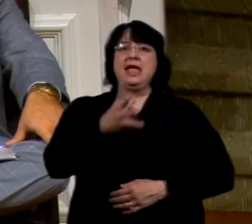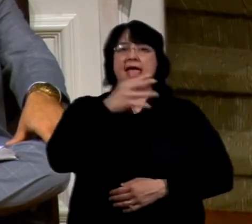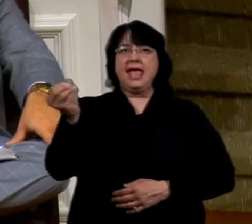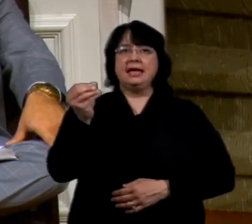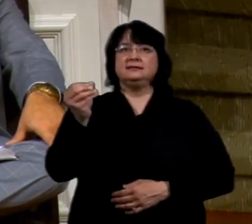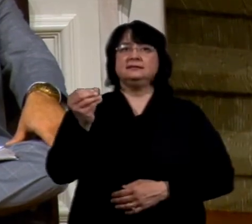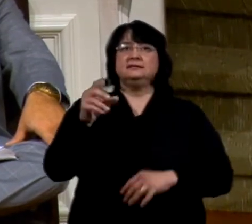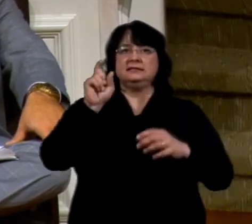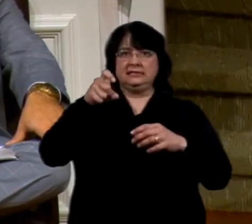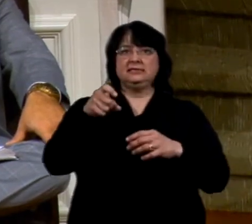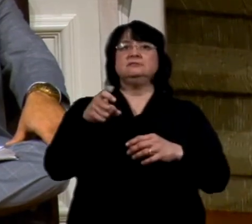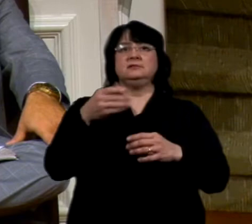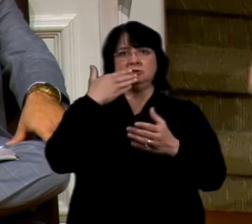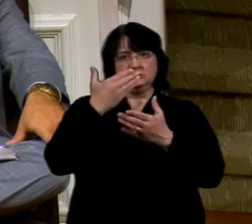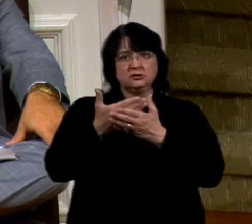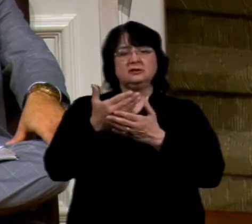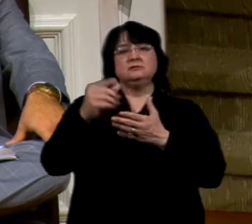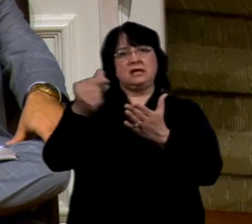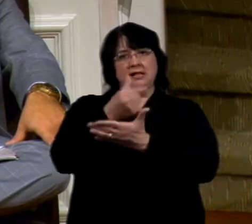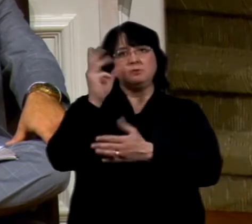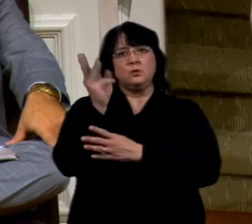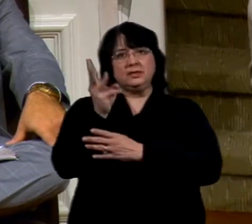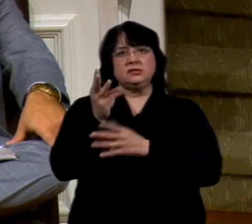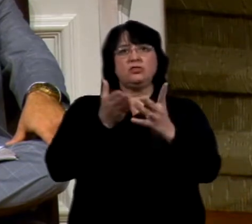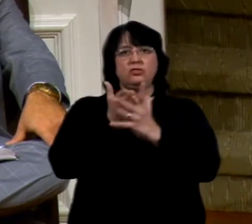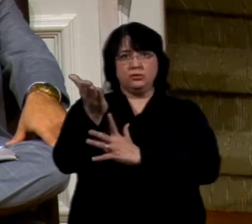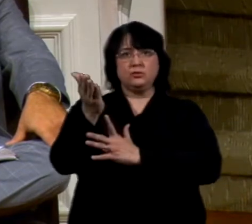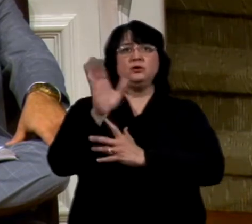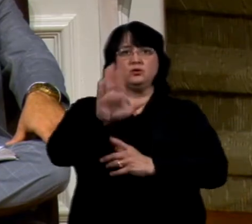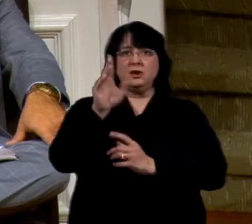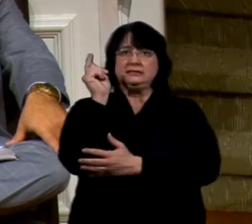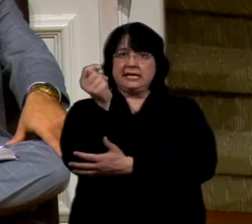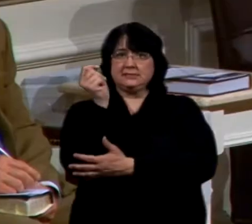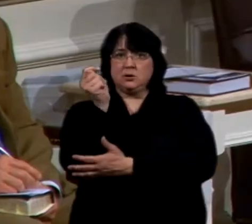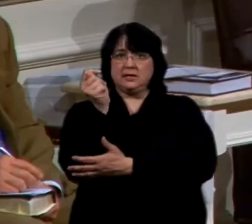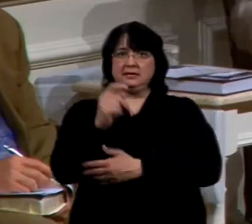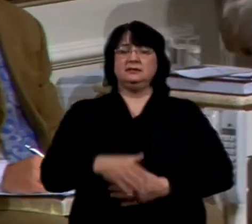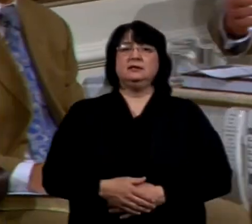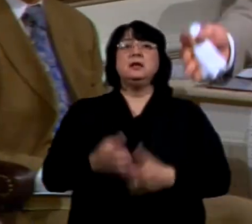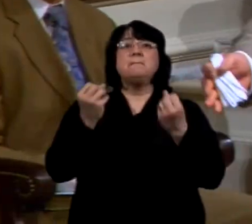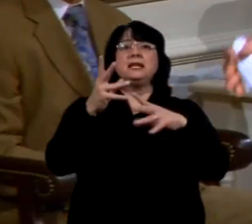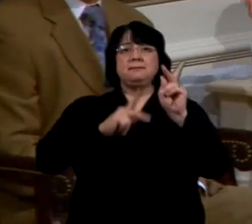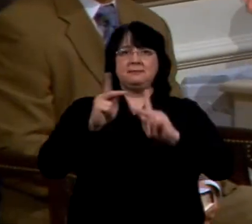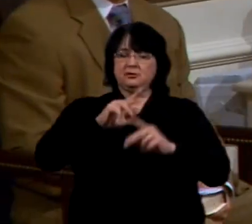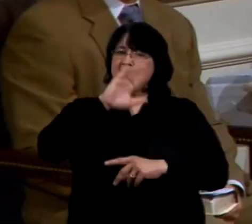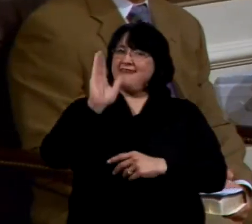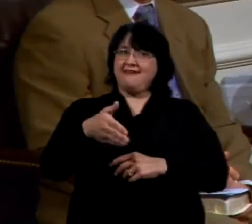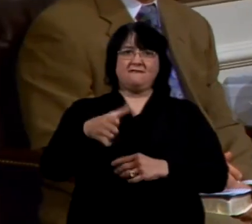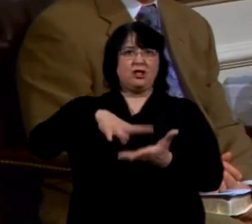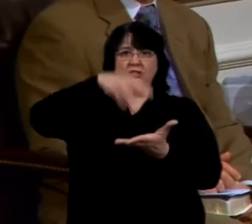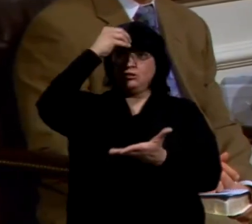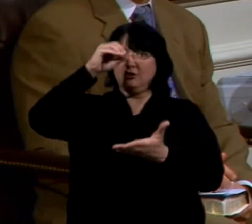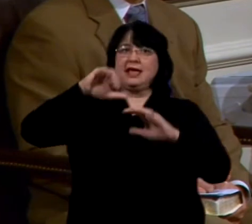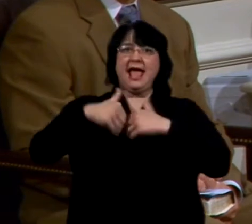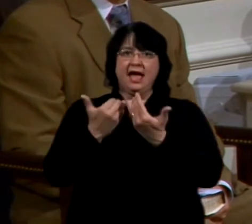of effective gospel witnessing is through an effective testimony, and many people never learn how to give a proper